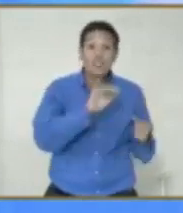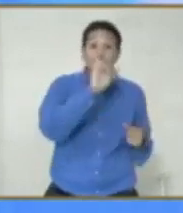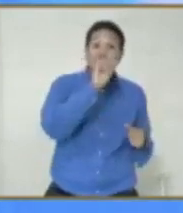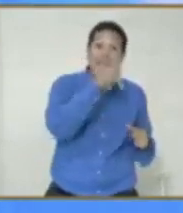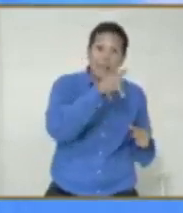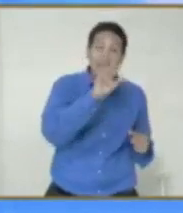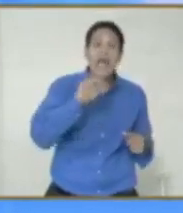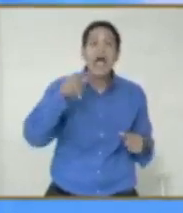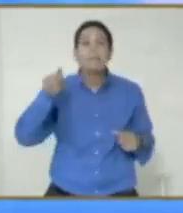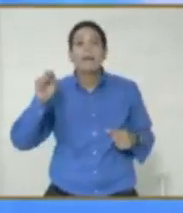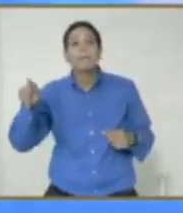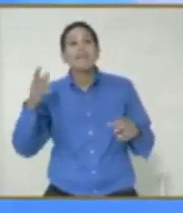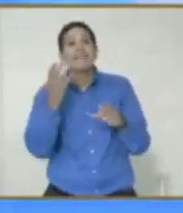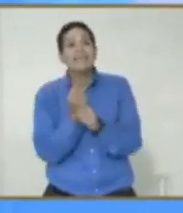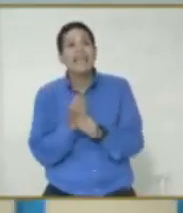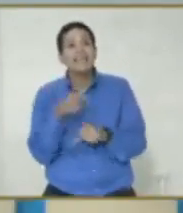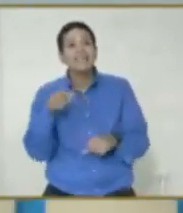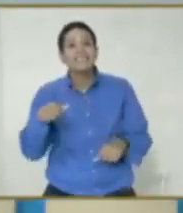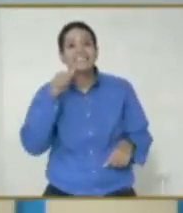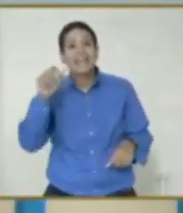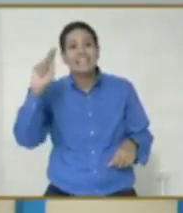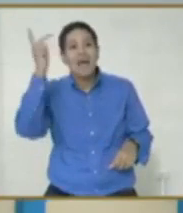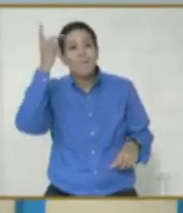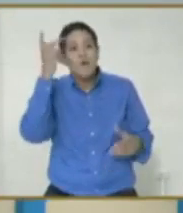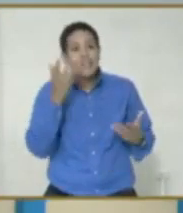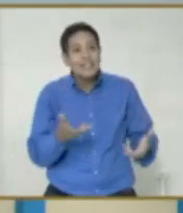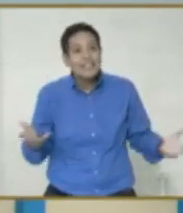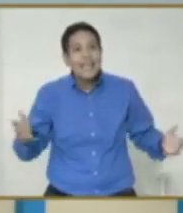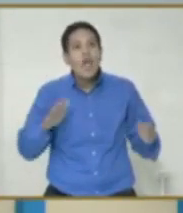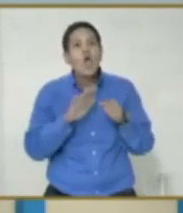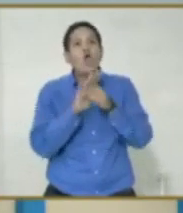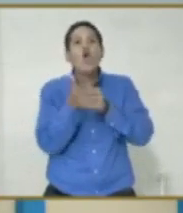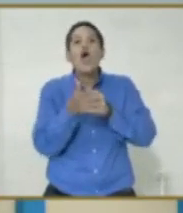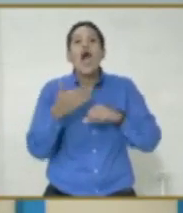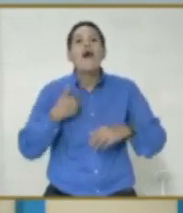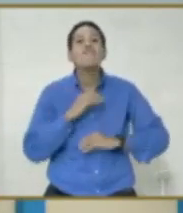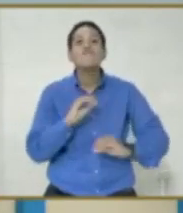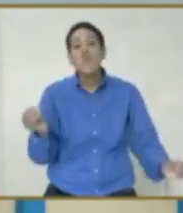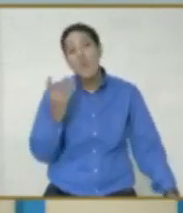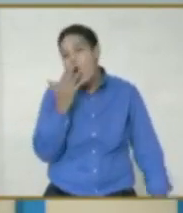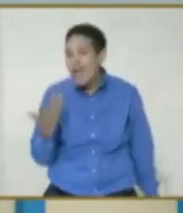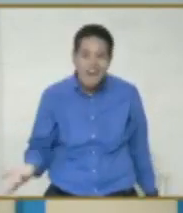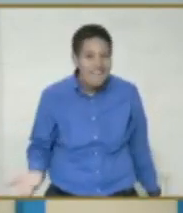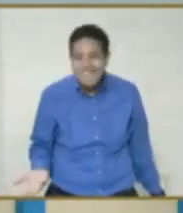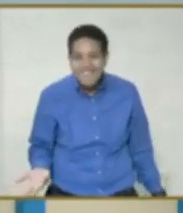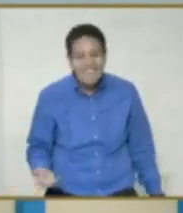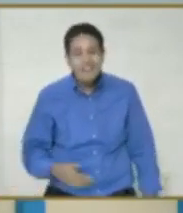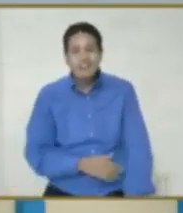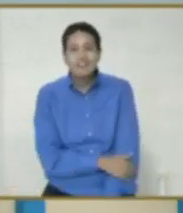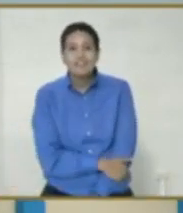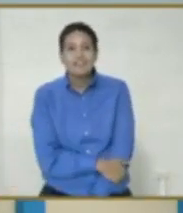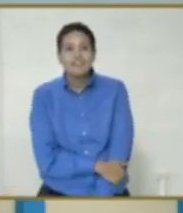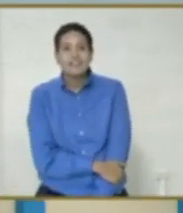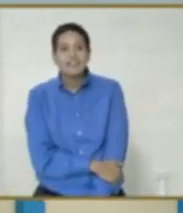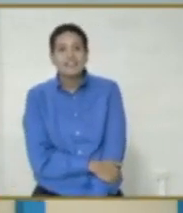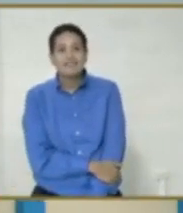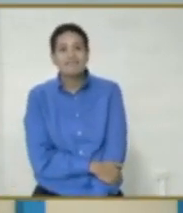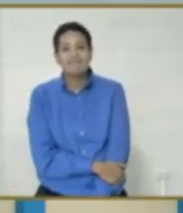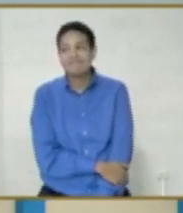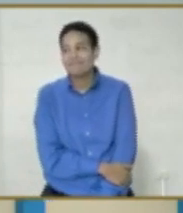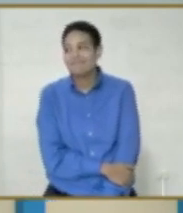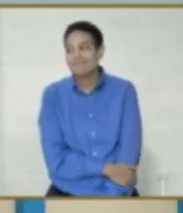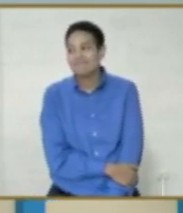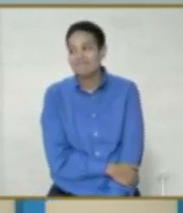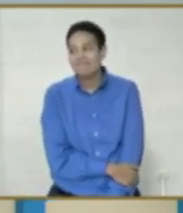and PMP get, because this is not a political thing. COVID has no color. If I could just add to what Mayor Mitchell said a